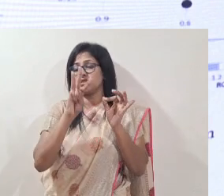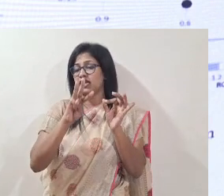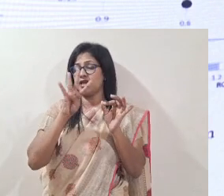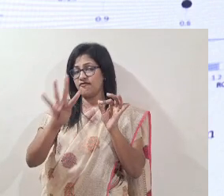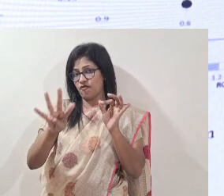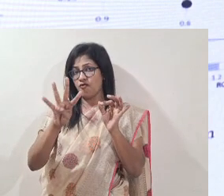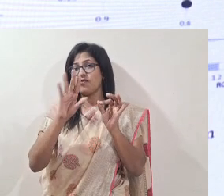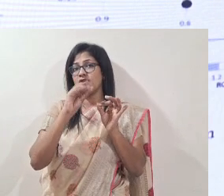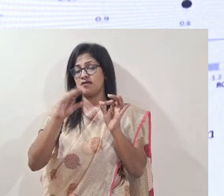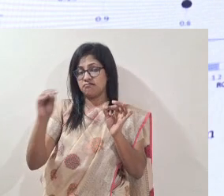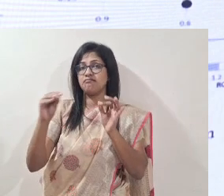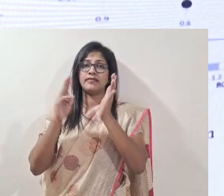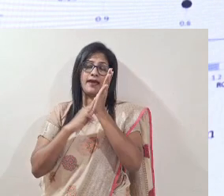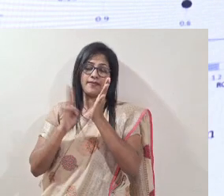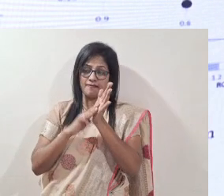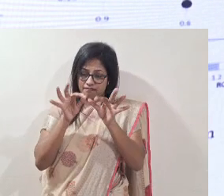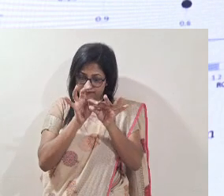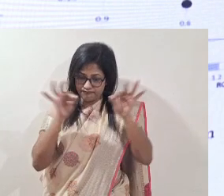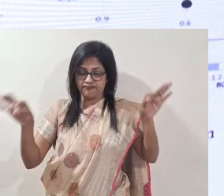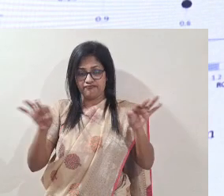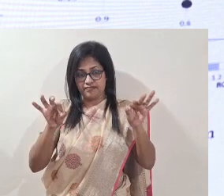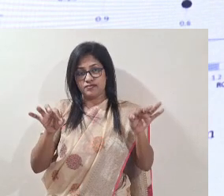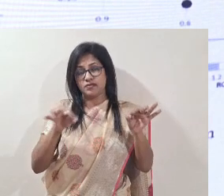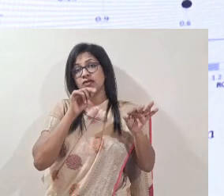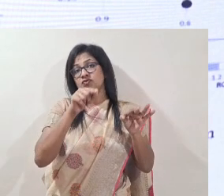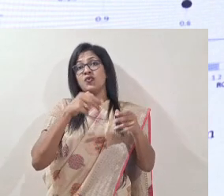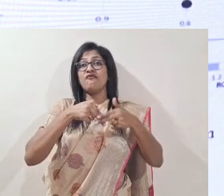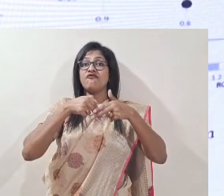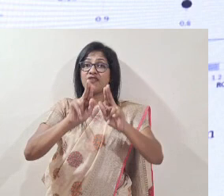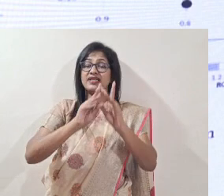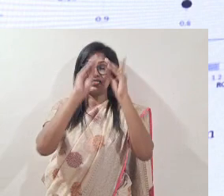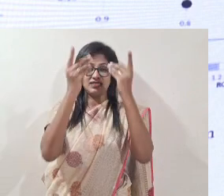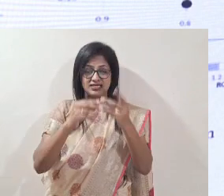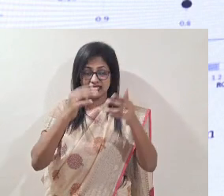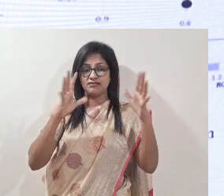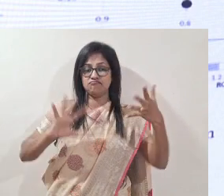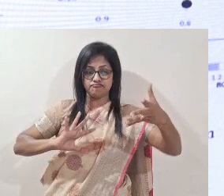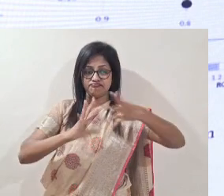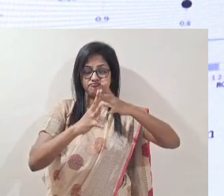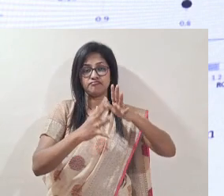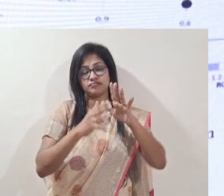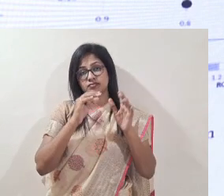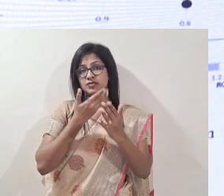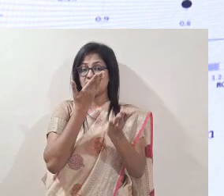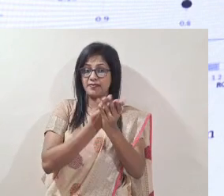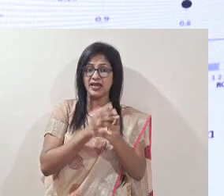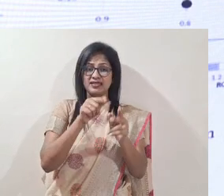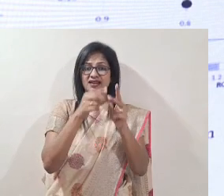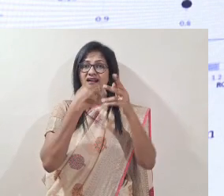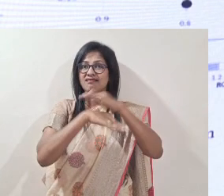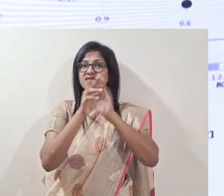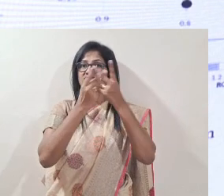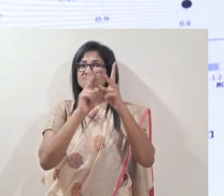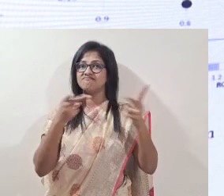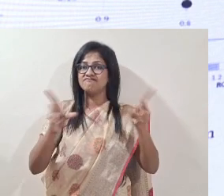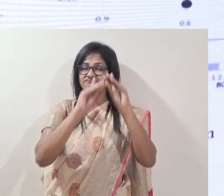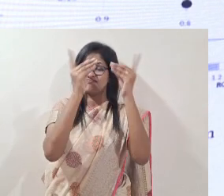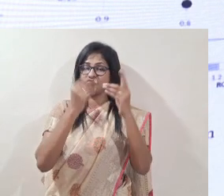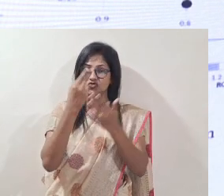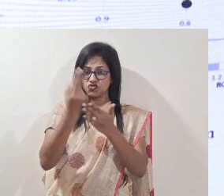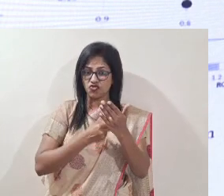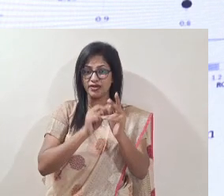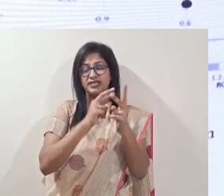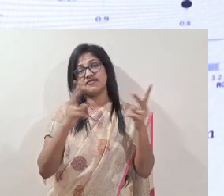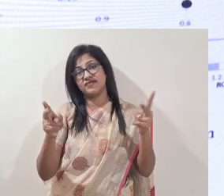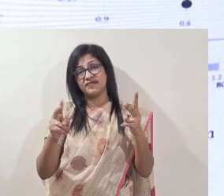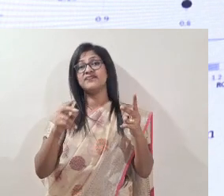3400 of widths. So this is a final design package that we came up. So these are multiple drawings, a